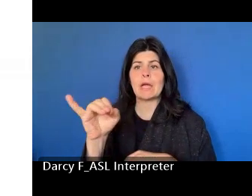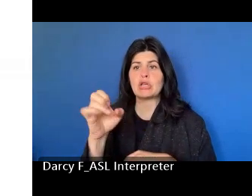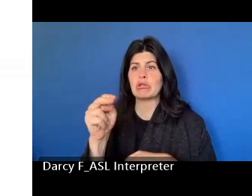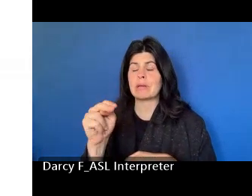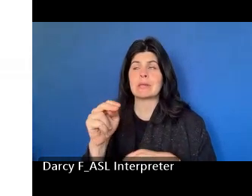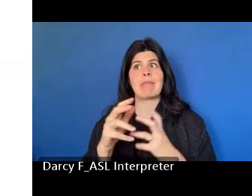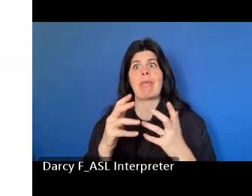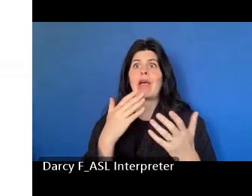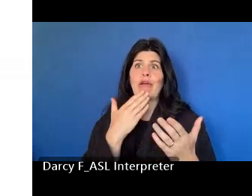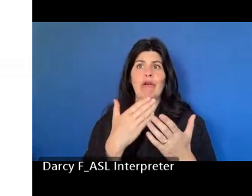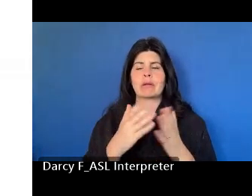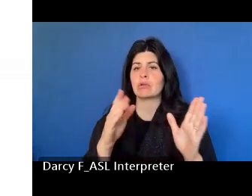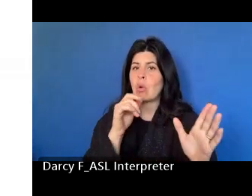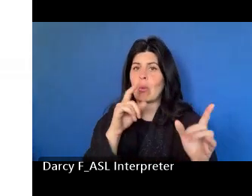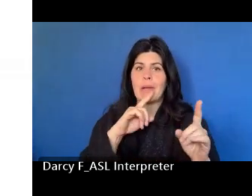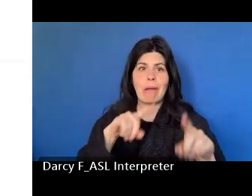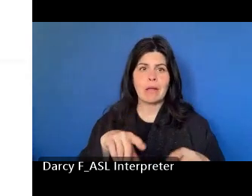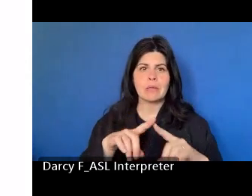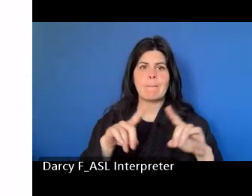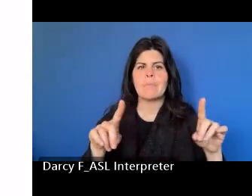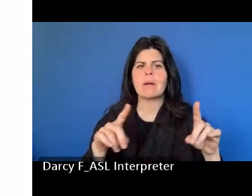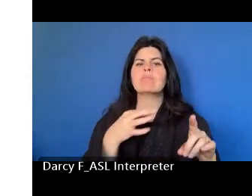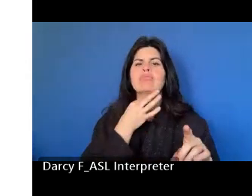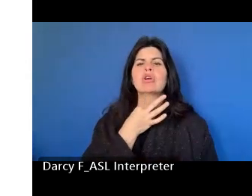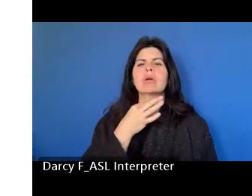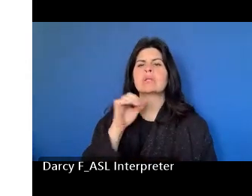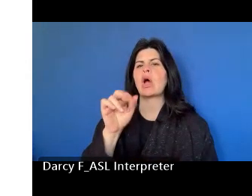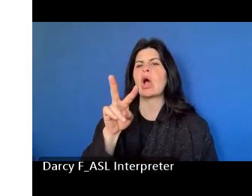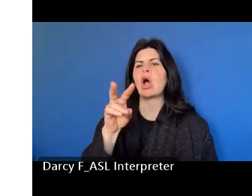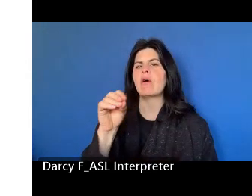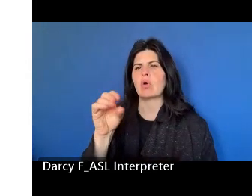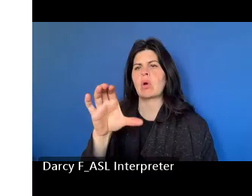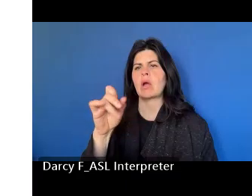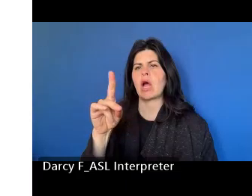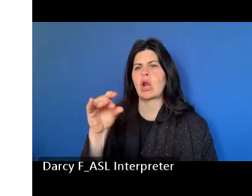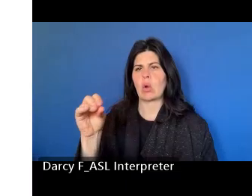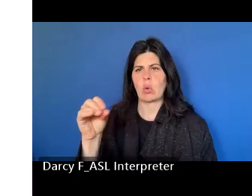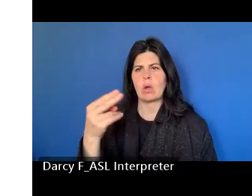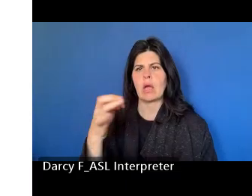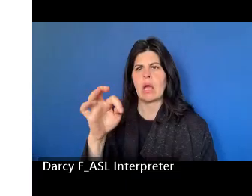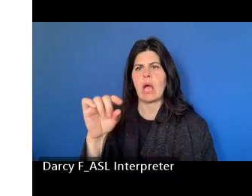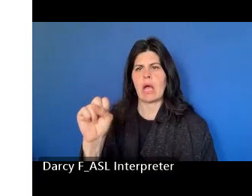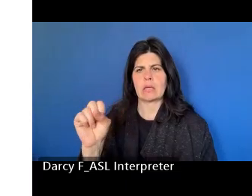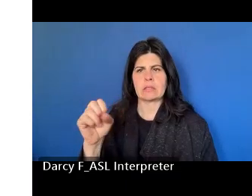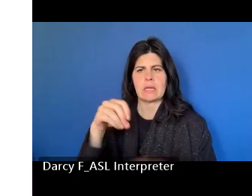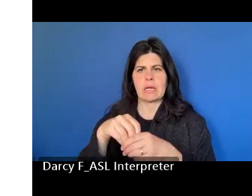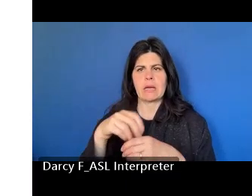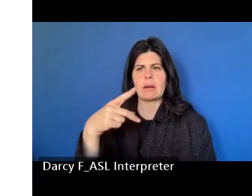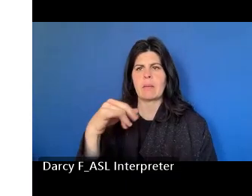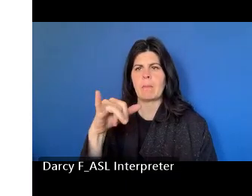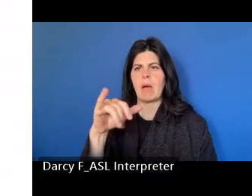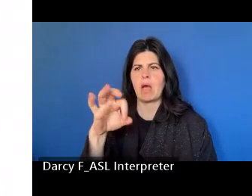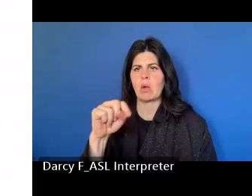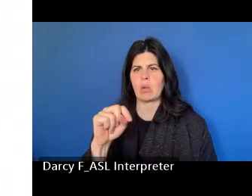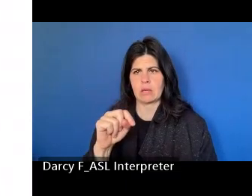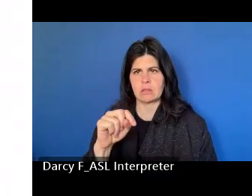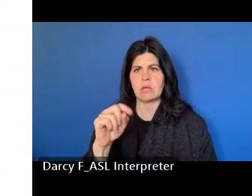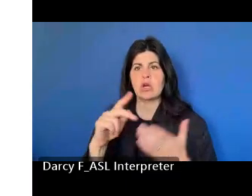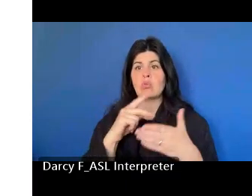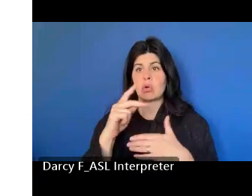to be answered, but I just want to know if Avocado Heights is in that pilot program. All right, thank you for your comment